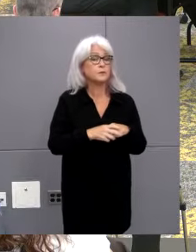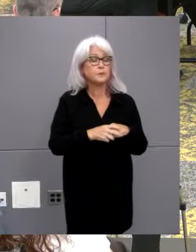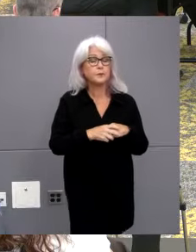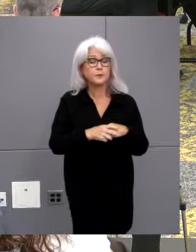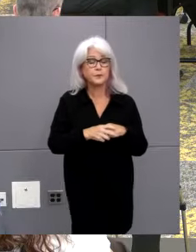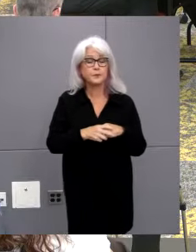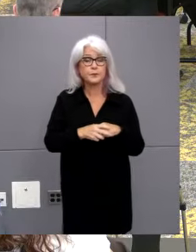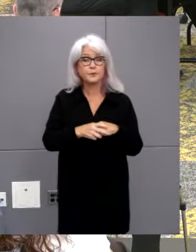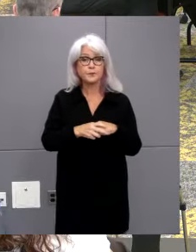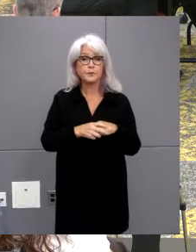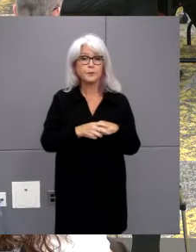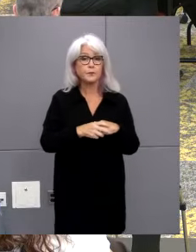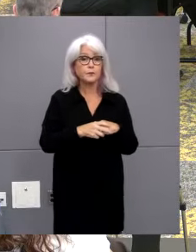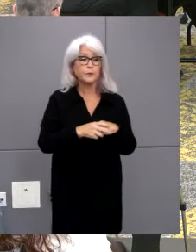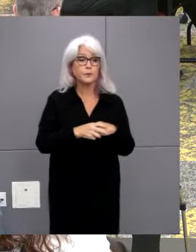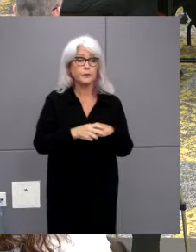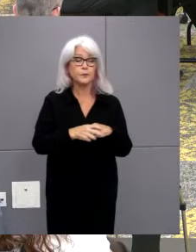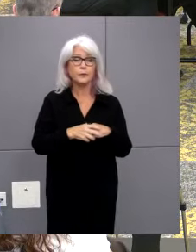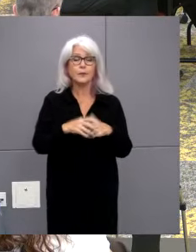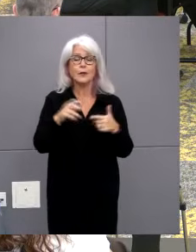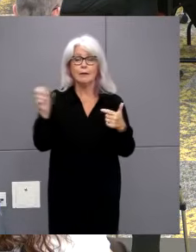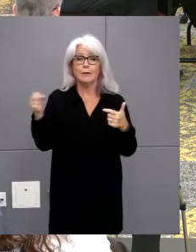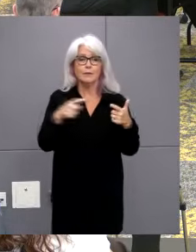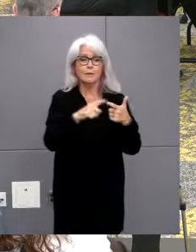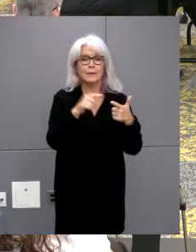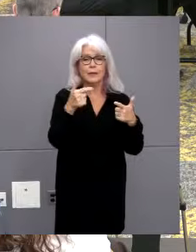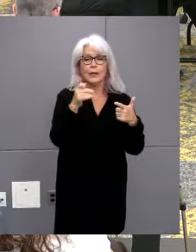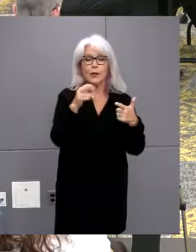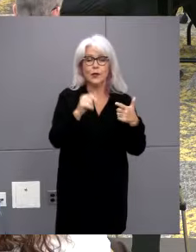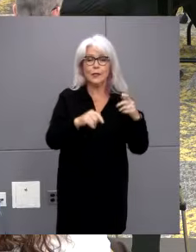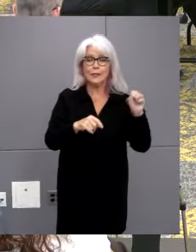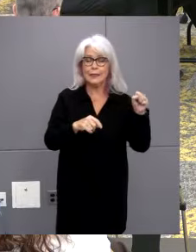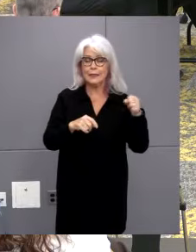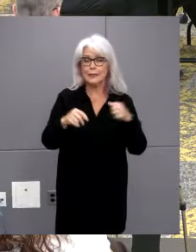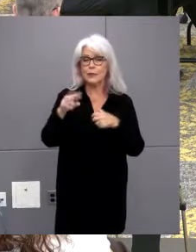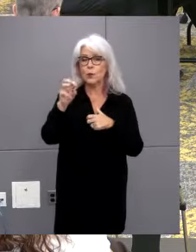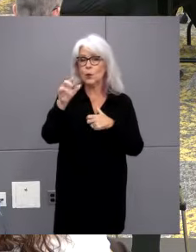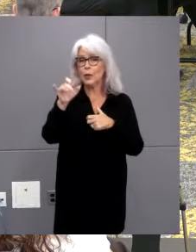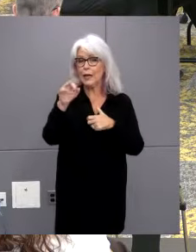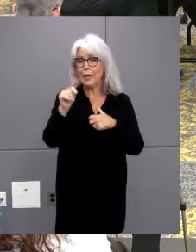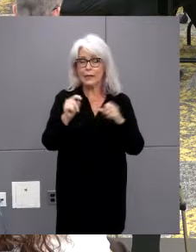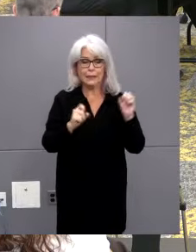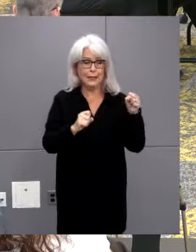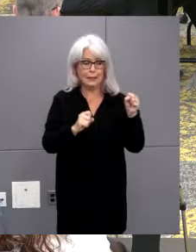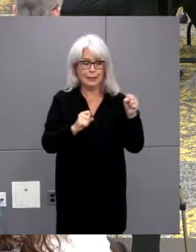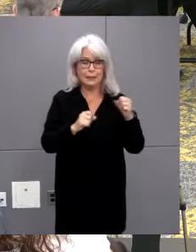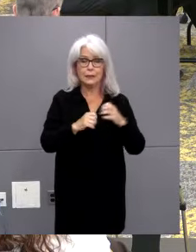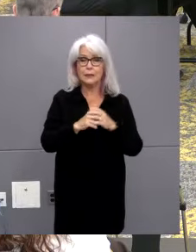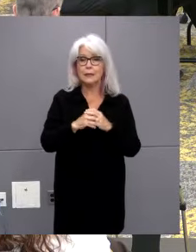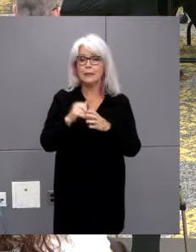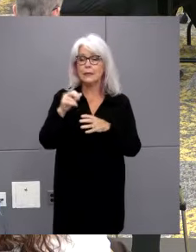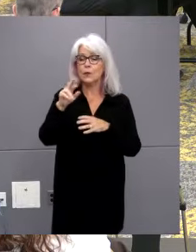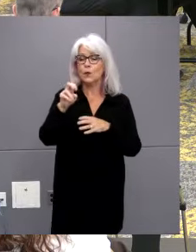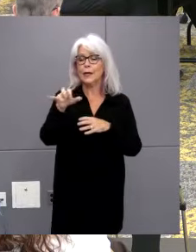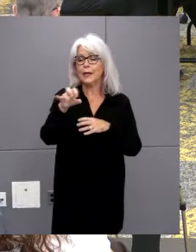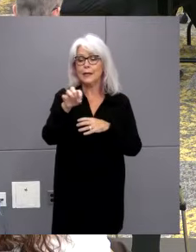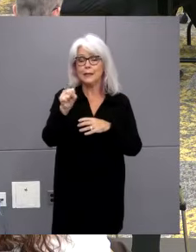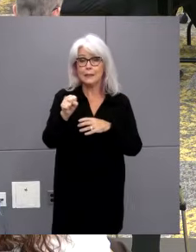Yes. Trustee Guerra? Yes. Trustee Wolcott? Yes. Trustee